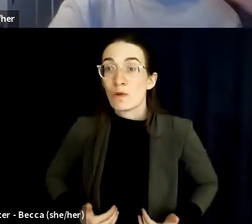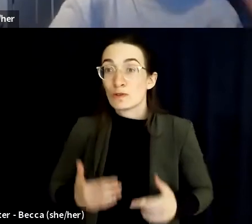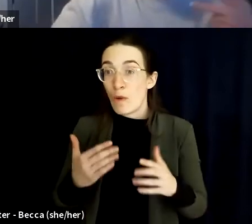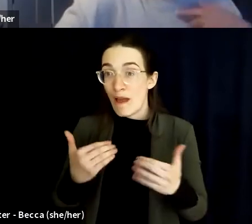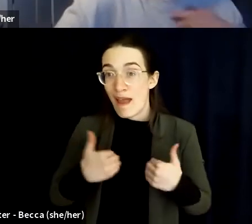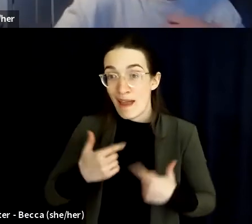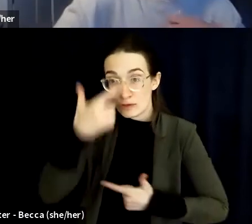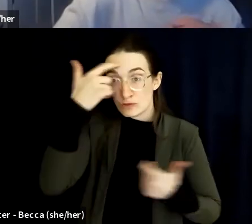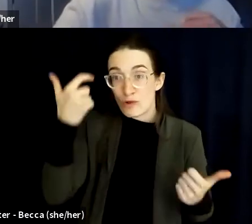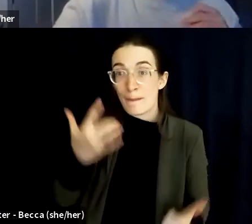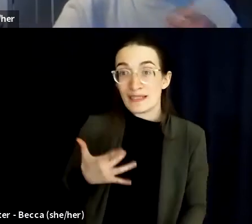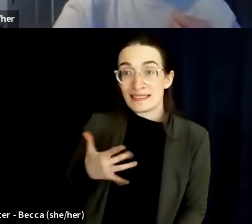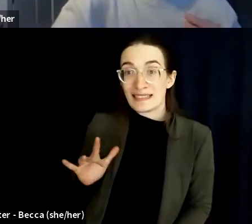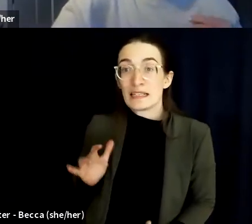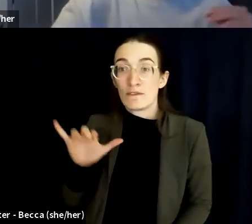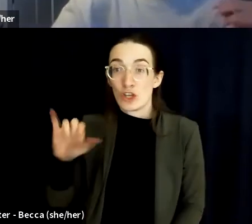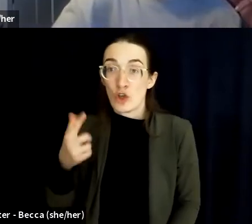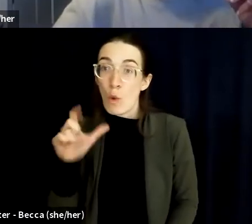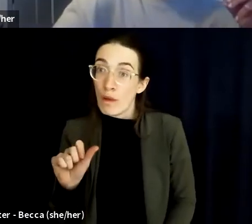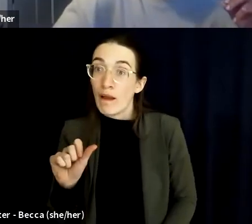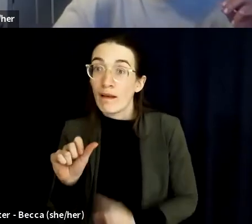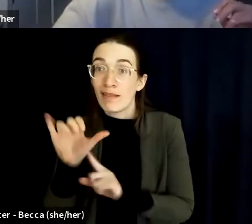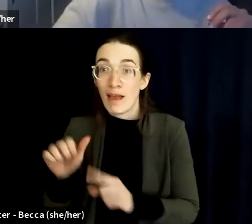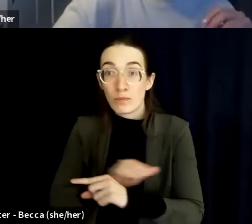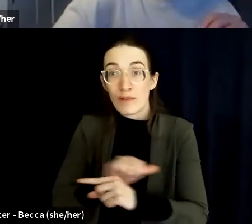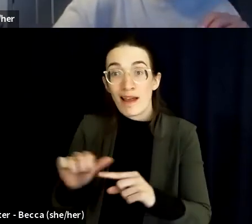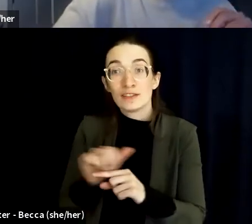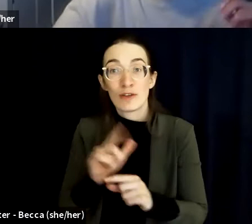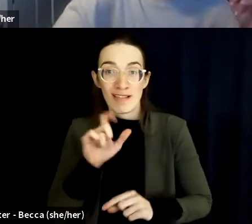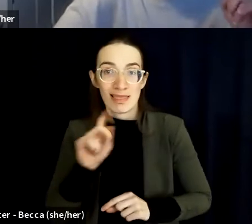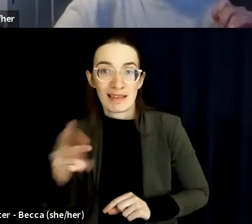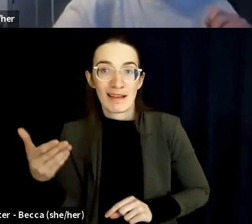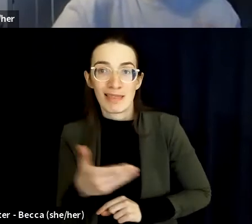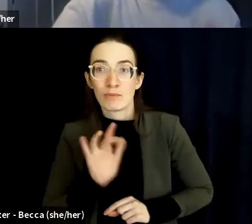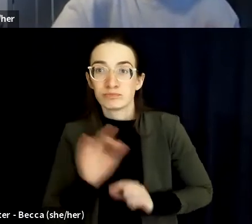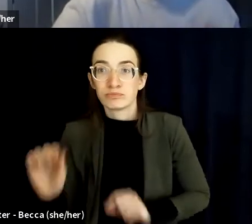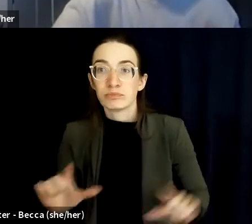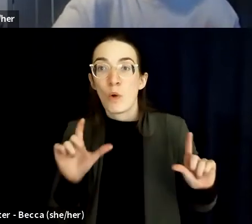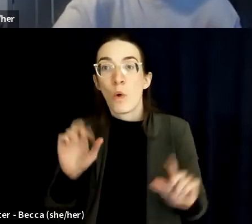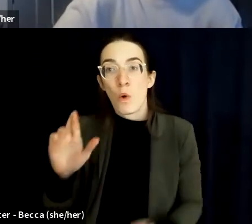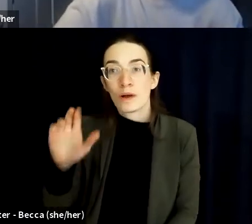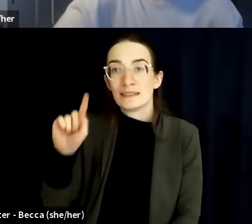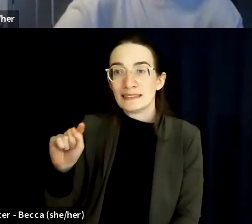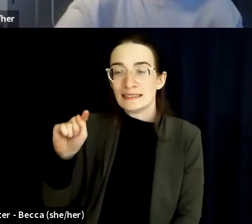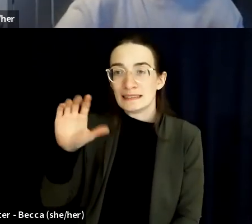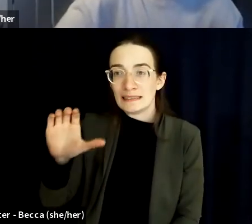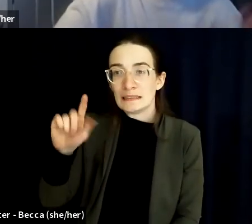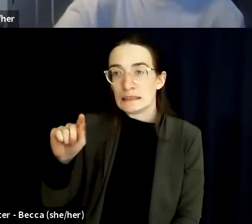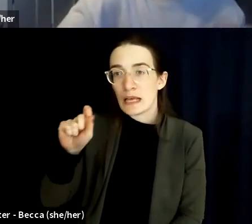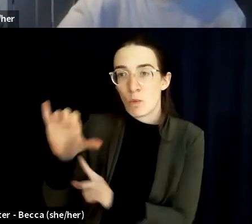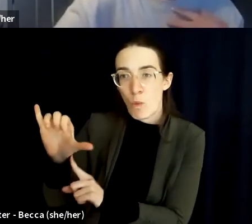again put a link on this slide to trauma sensitive yoga. You can also type in TCTSY in